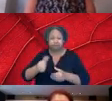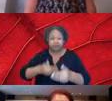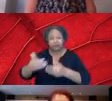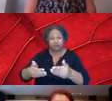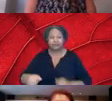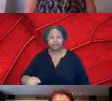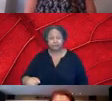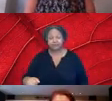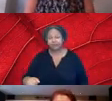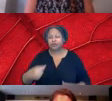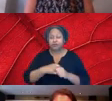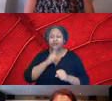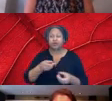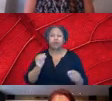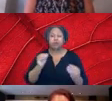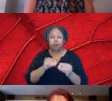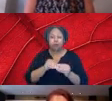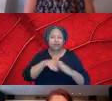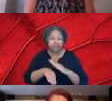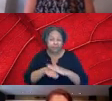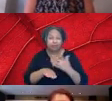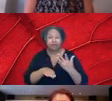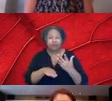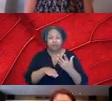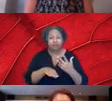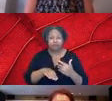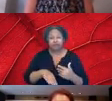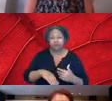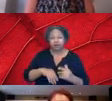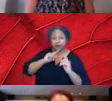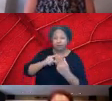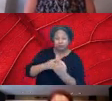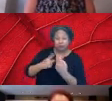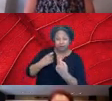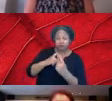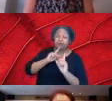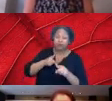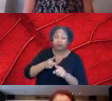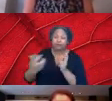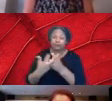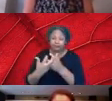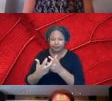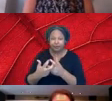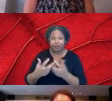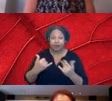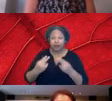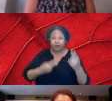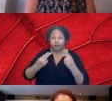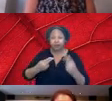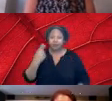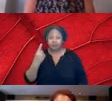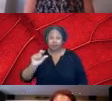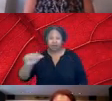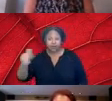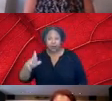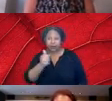to be responsive to accessibility needs. But to nominate someone, including yourself, you just